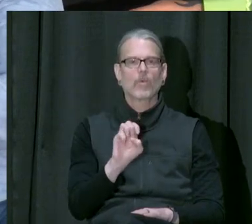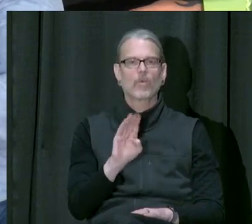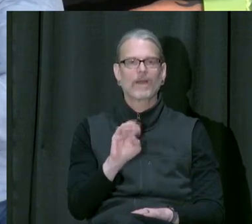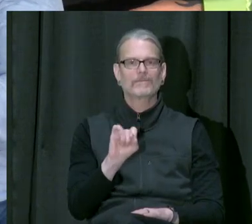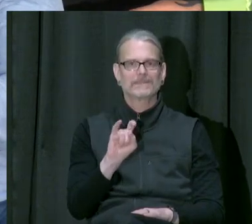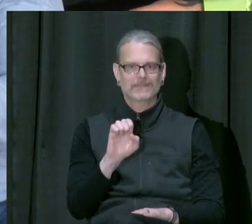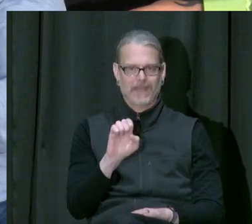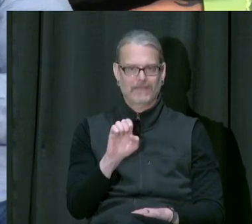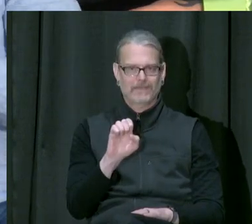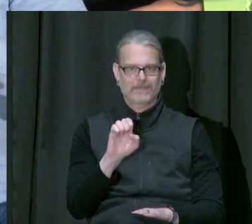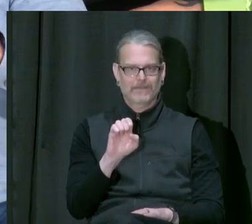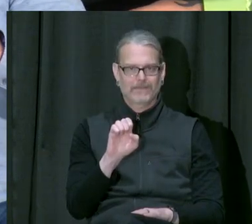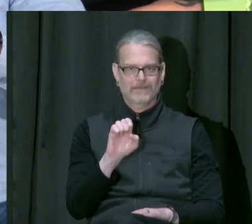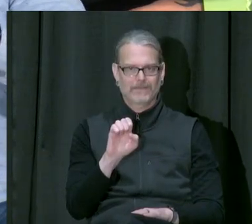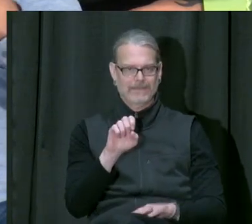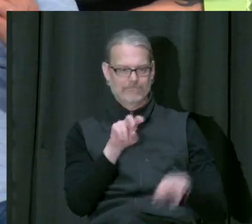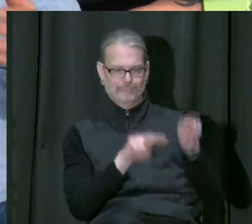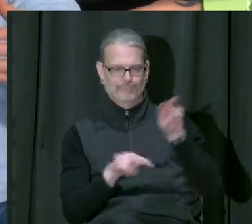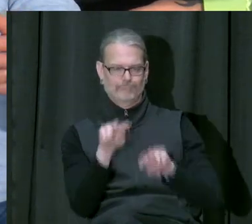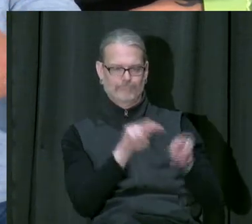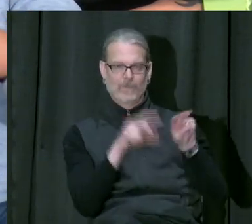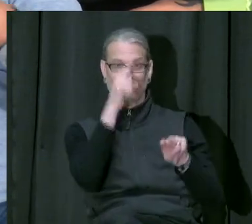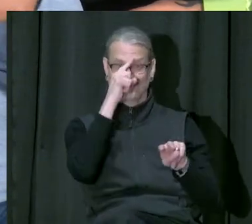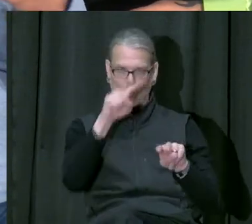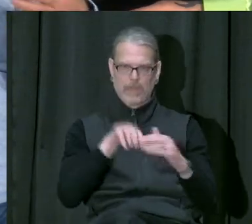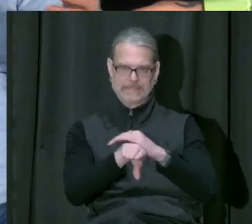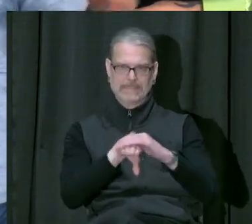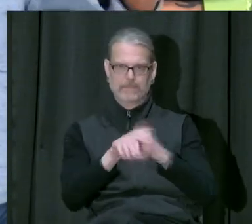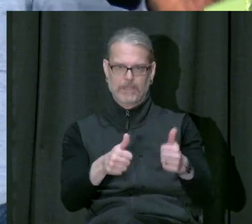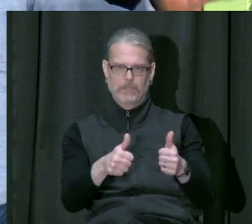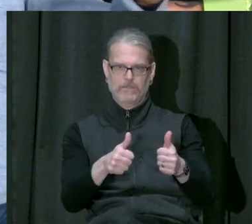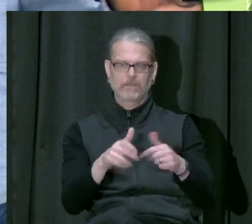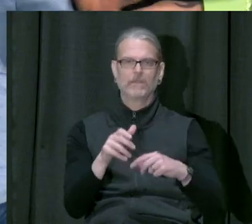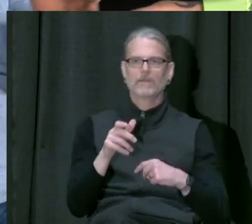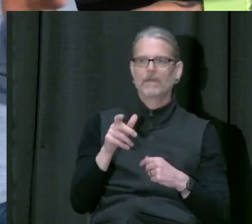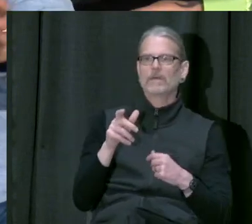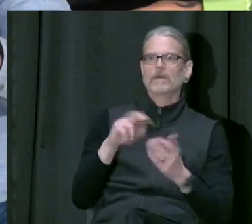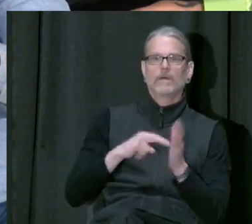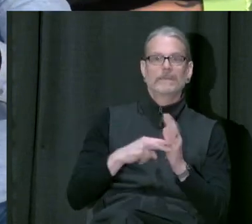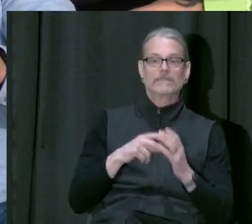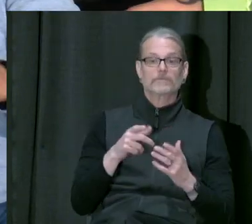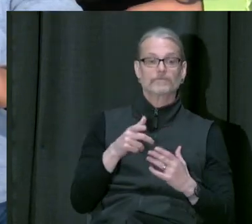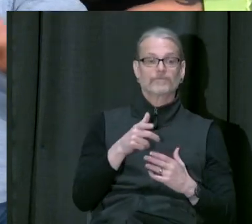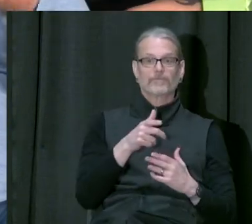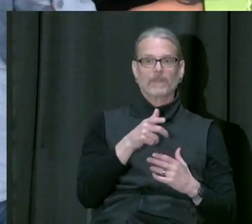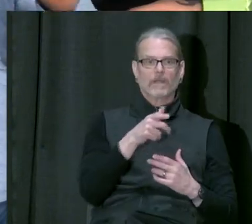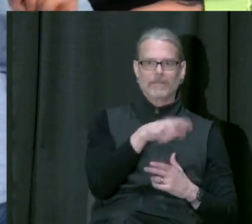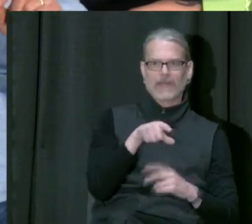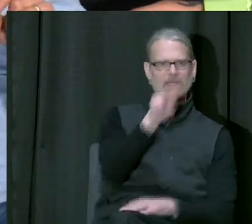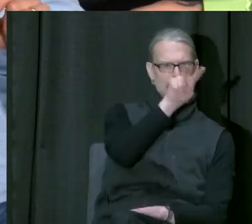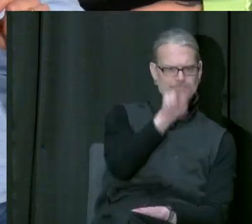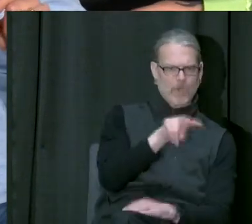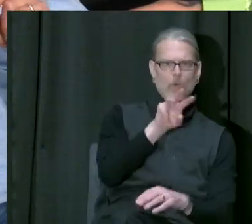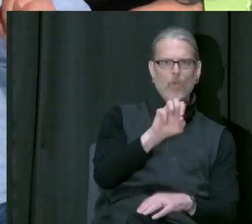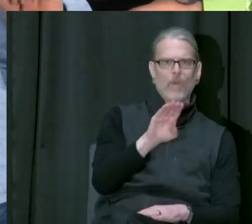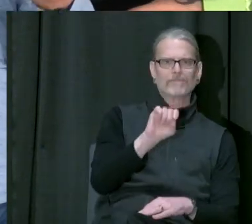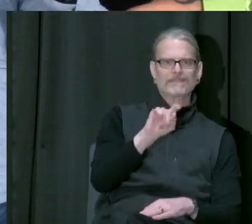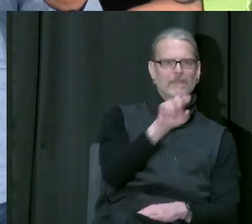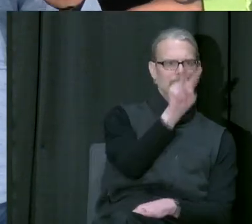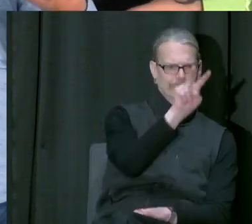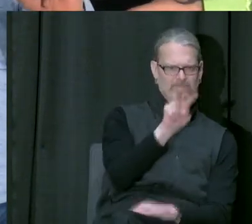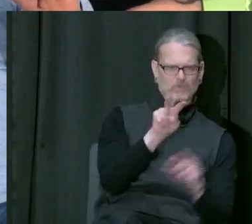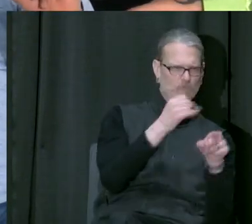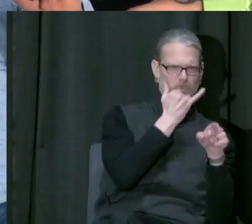for accessibility. And as part of that process, of course, they go over all of the things that are wrong with their website, and they're like, oh, by the way,